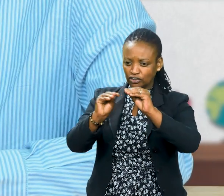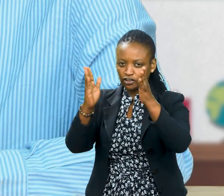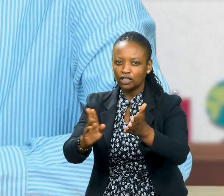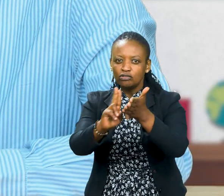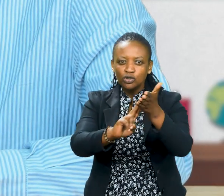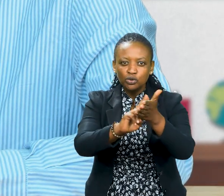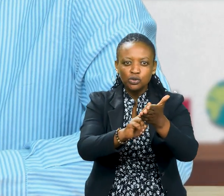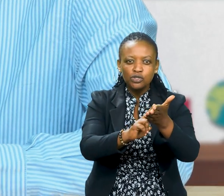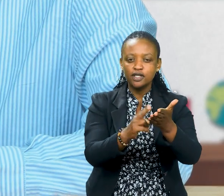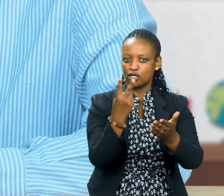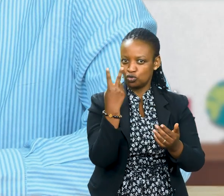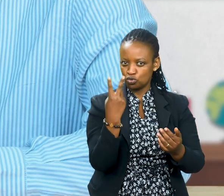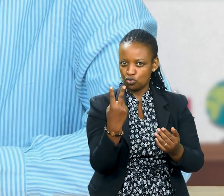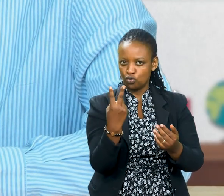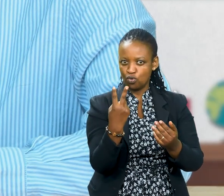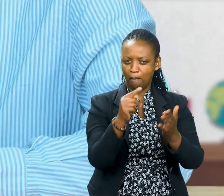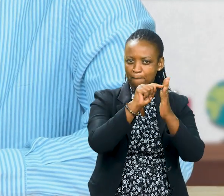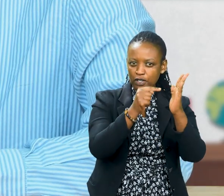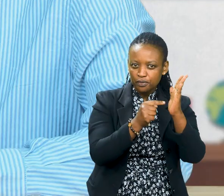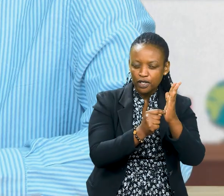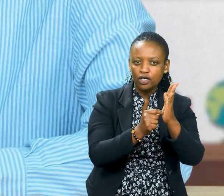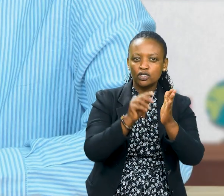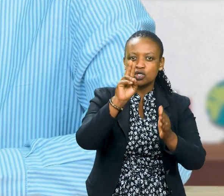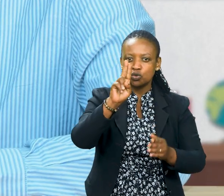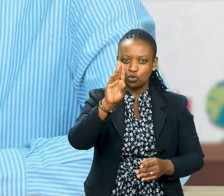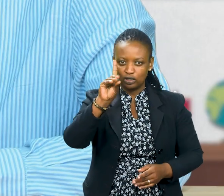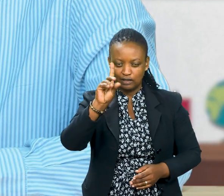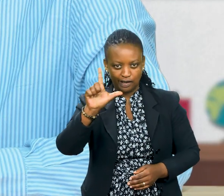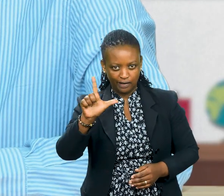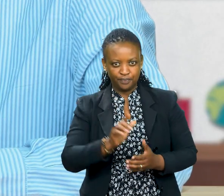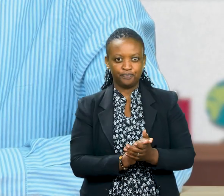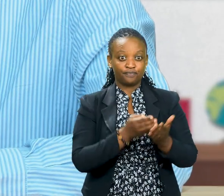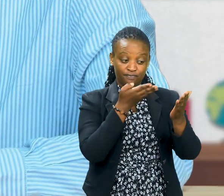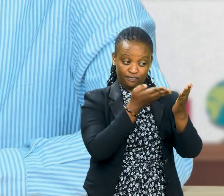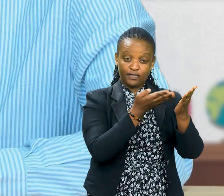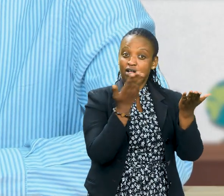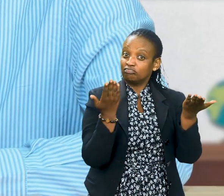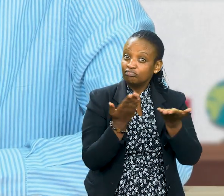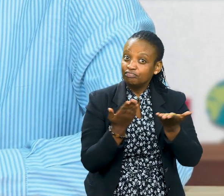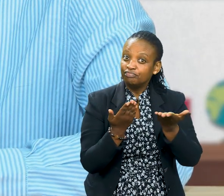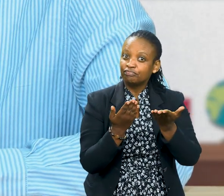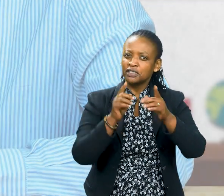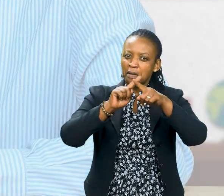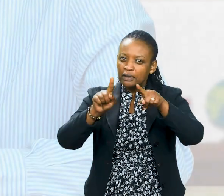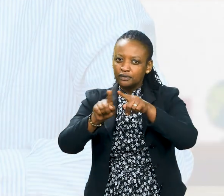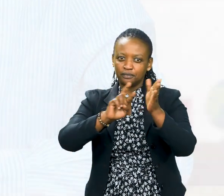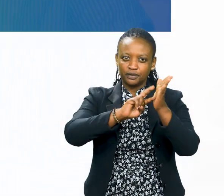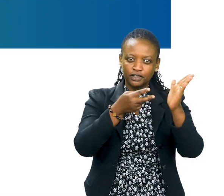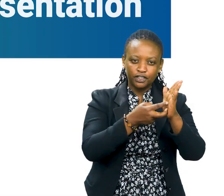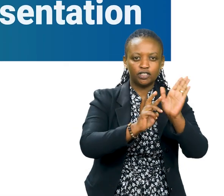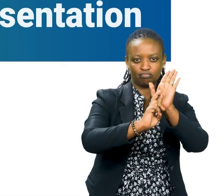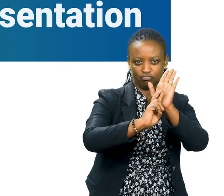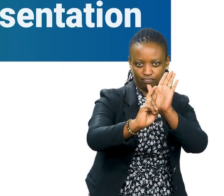teacher uses the 2 principles of UDL. These are